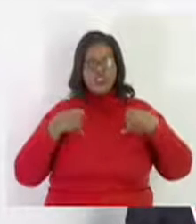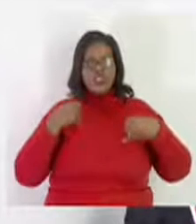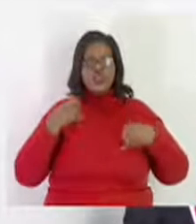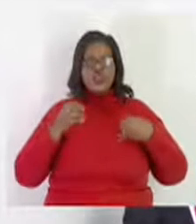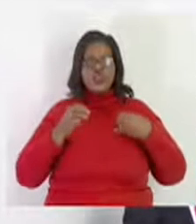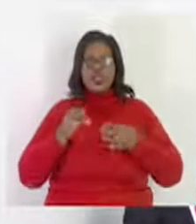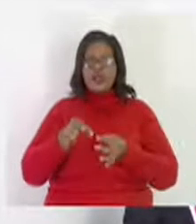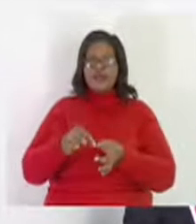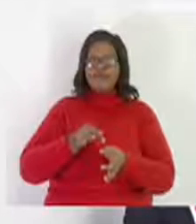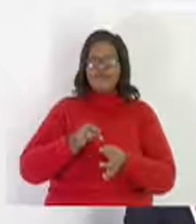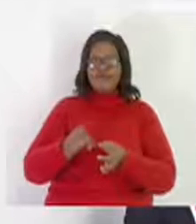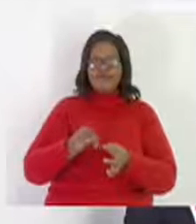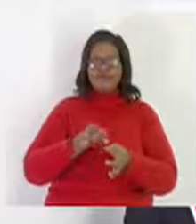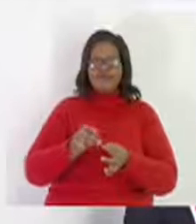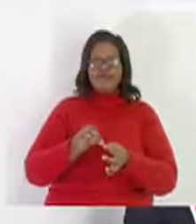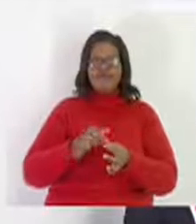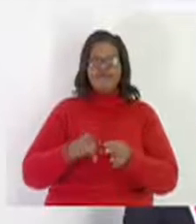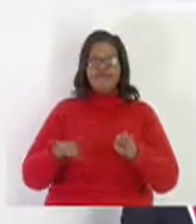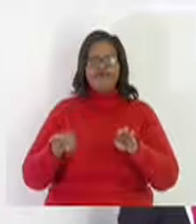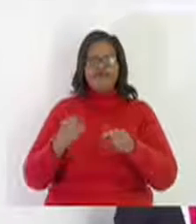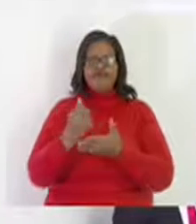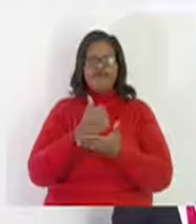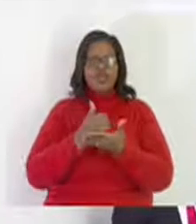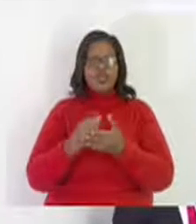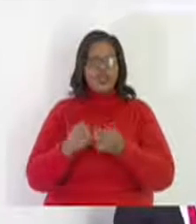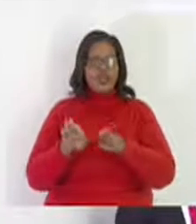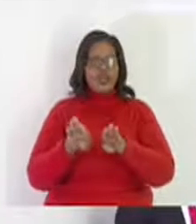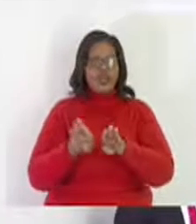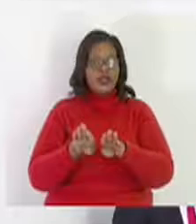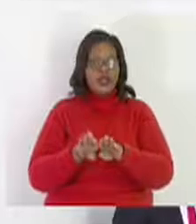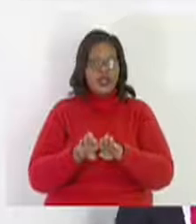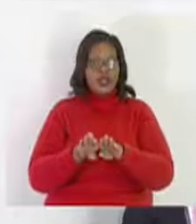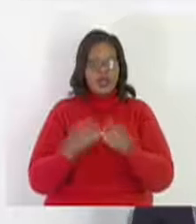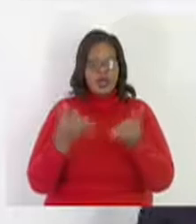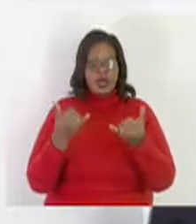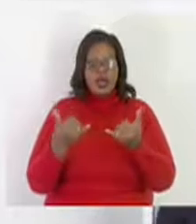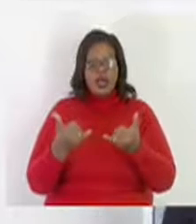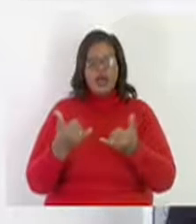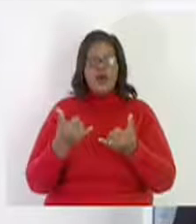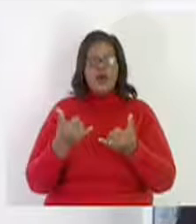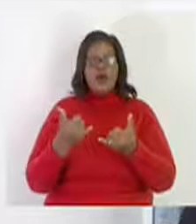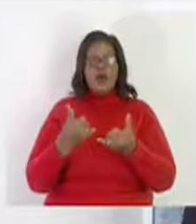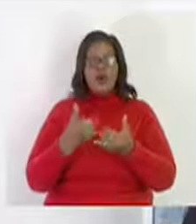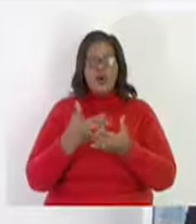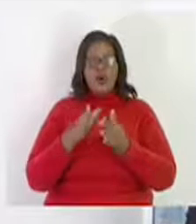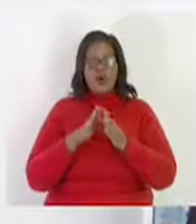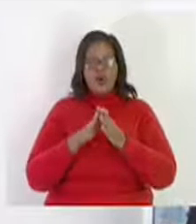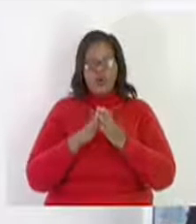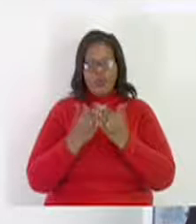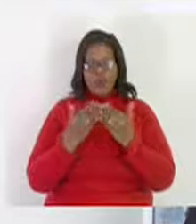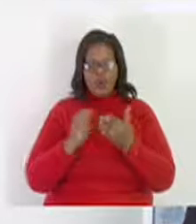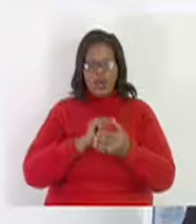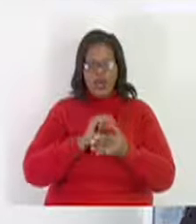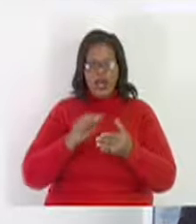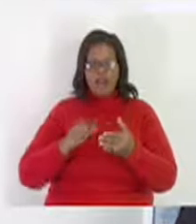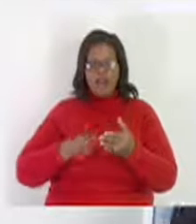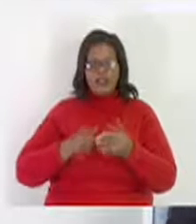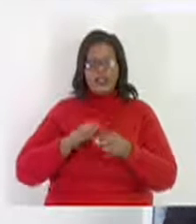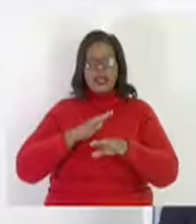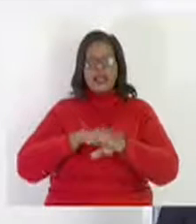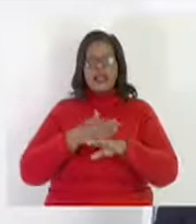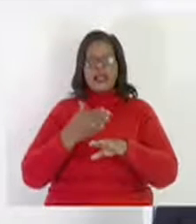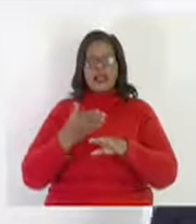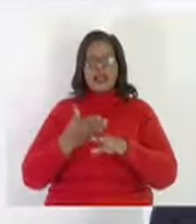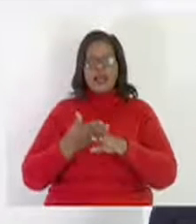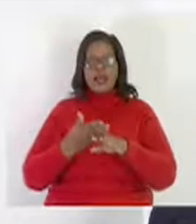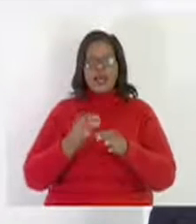explanation. Now we need to go back to our worksheet in our book, in our booklet, so that I